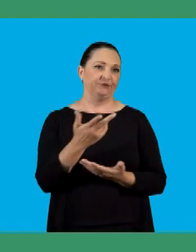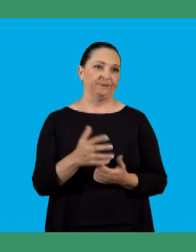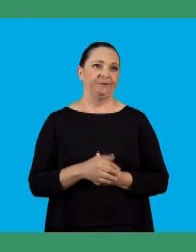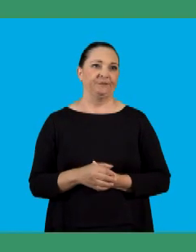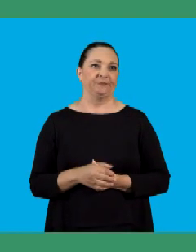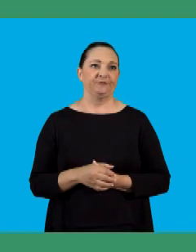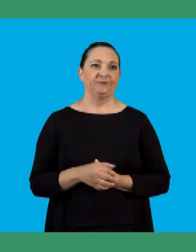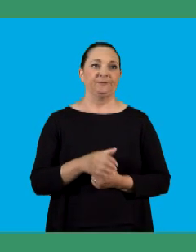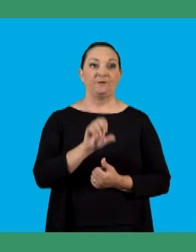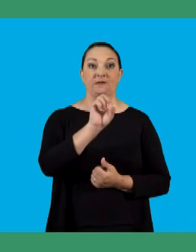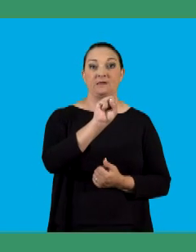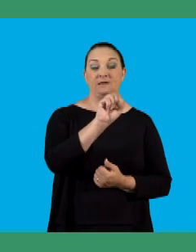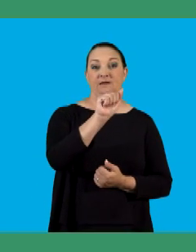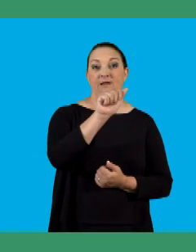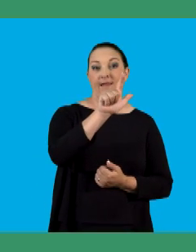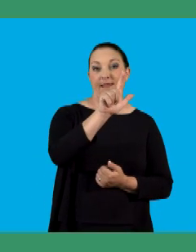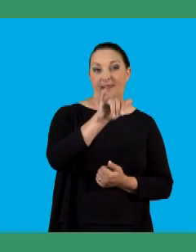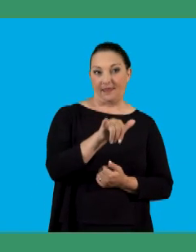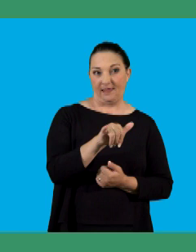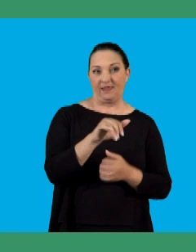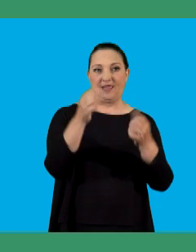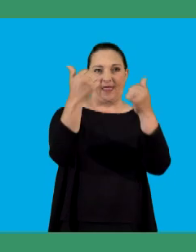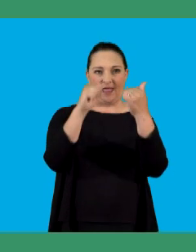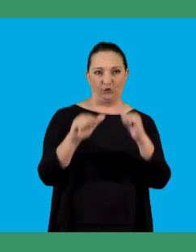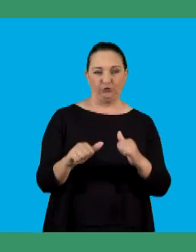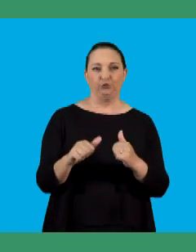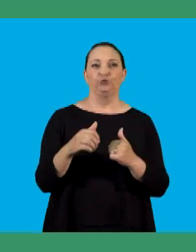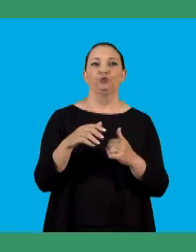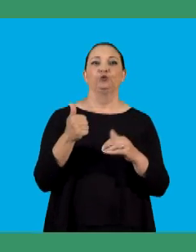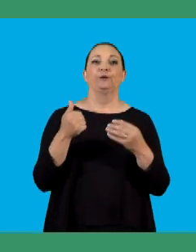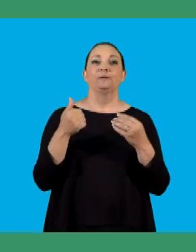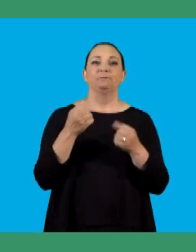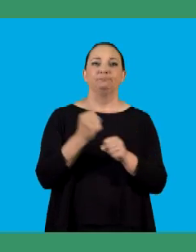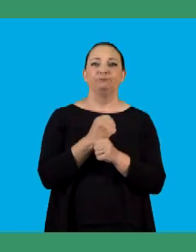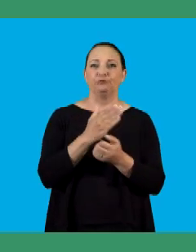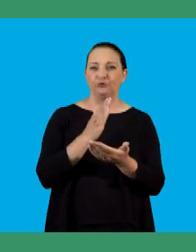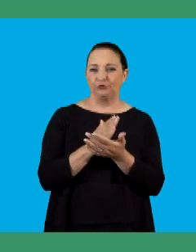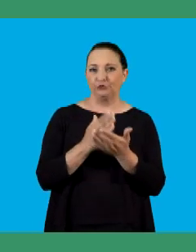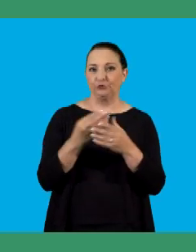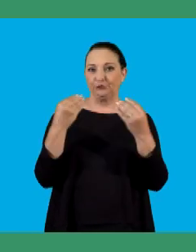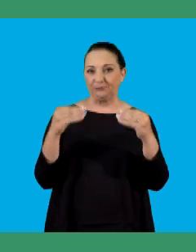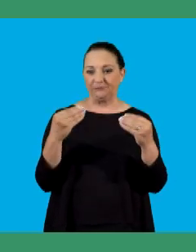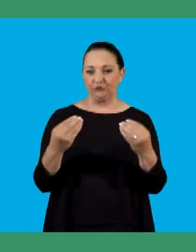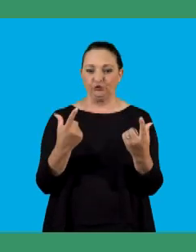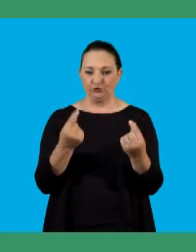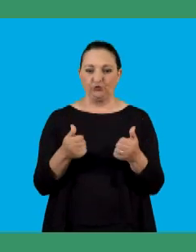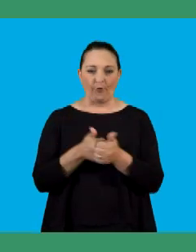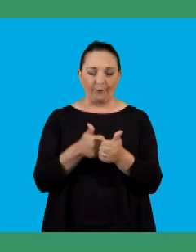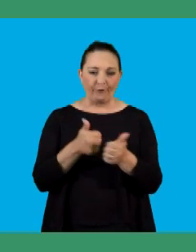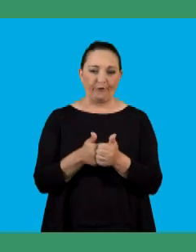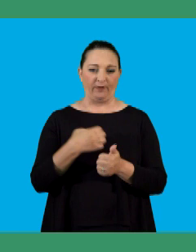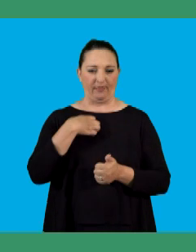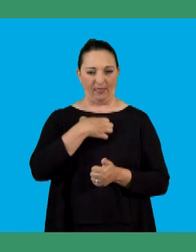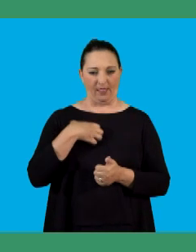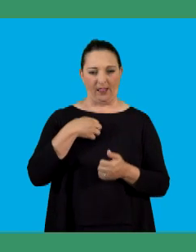It says, Sally Accountants focuses on ensuring that their business values and ethical principles are